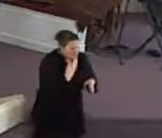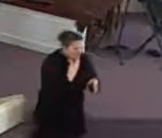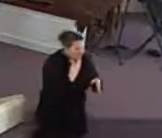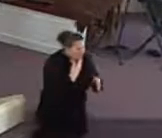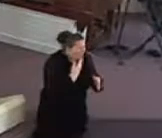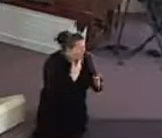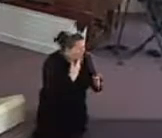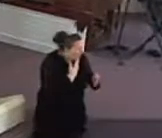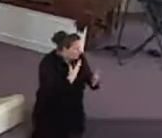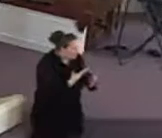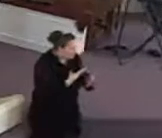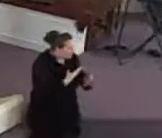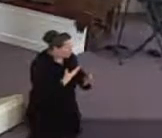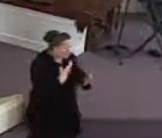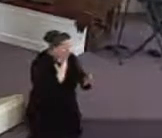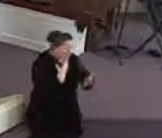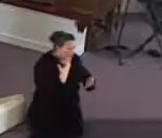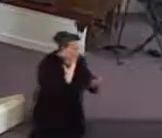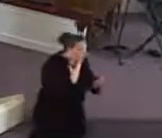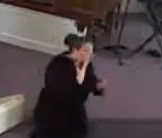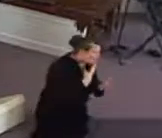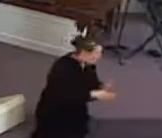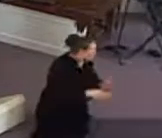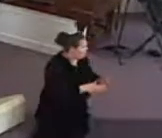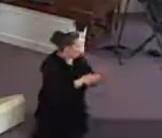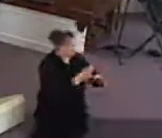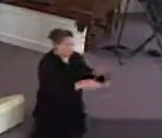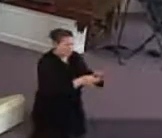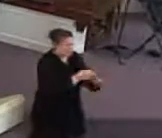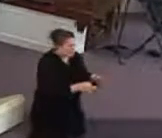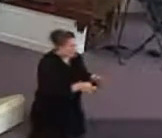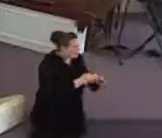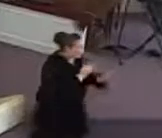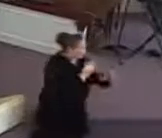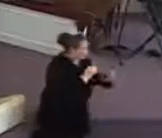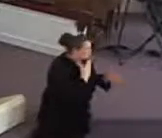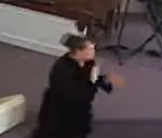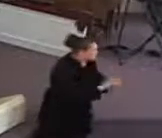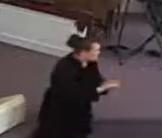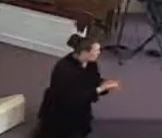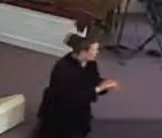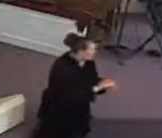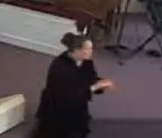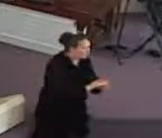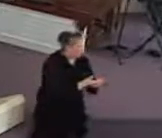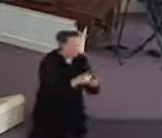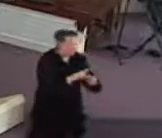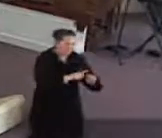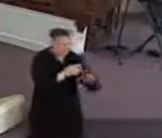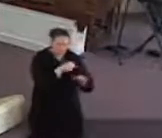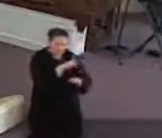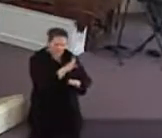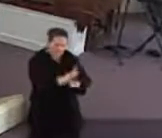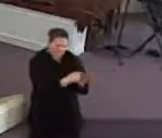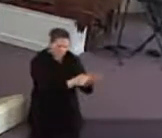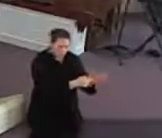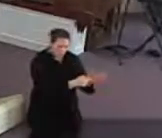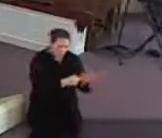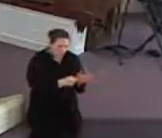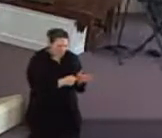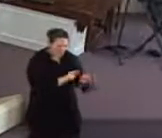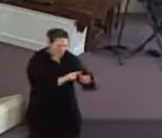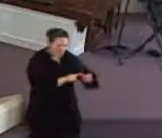good thing. That's a good thing in our minds, but God requires things different. Amen. He wants us